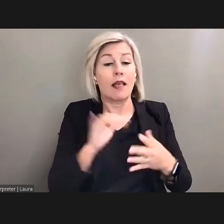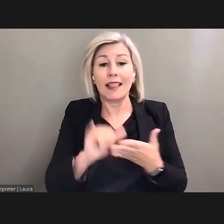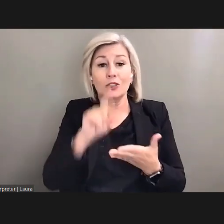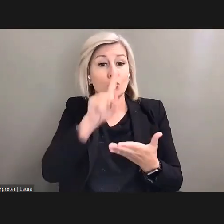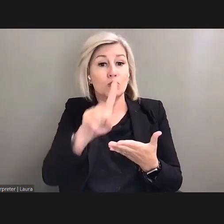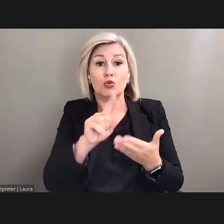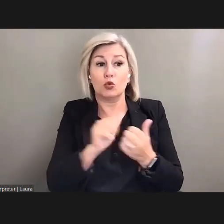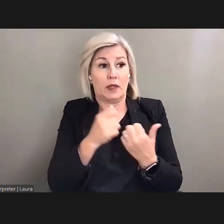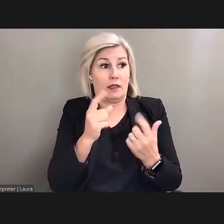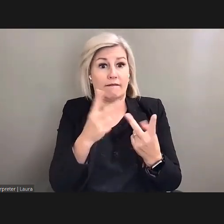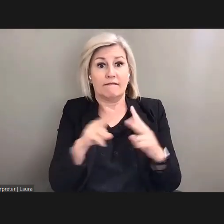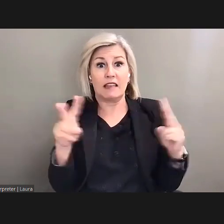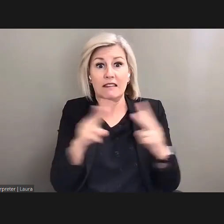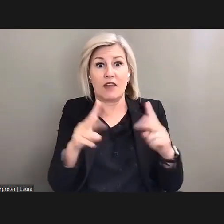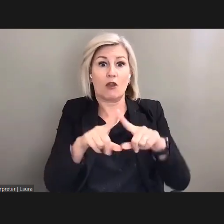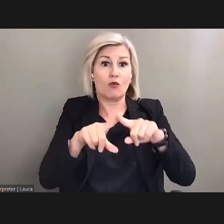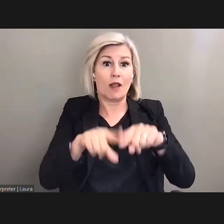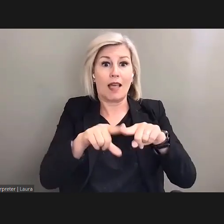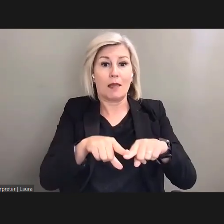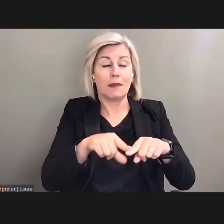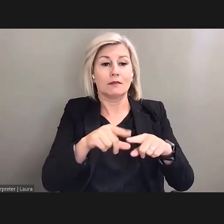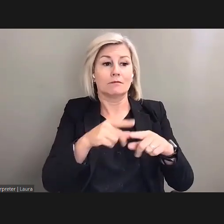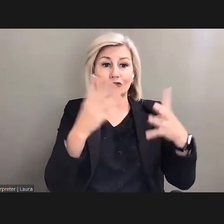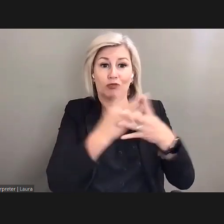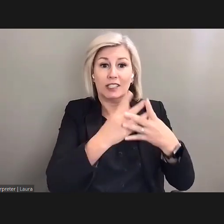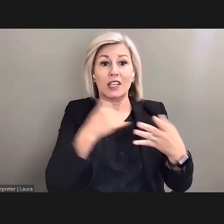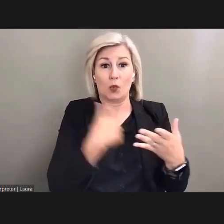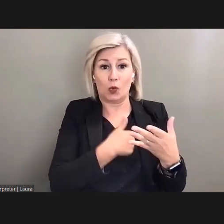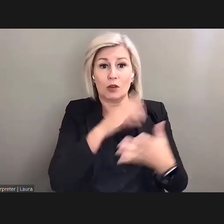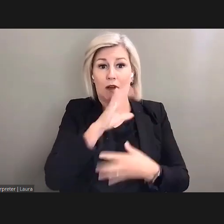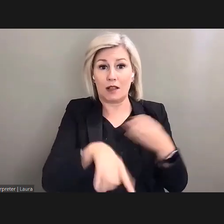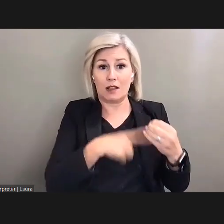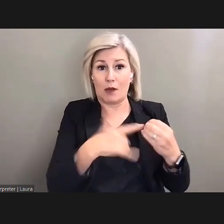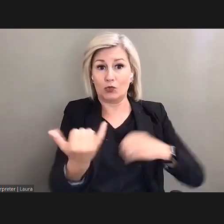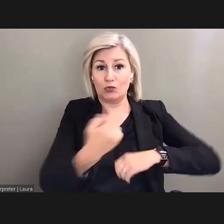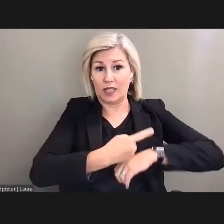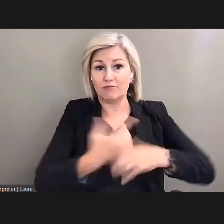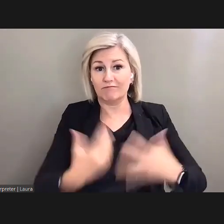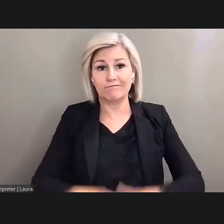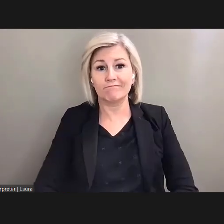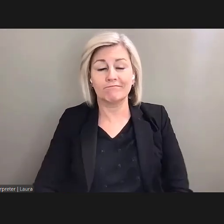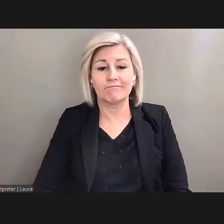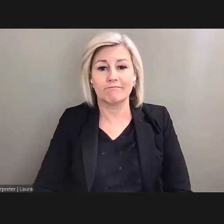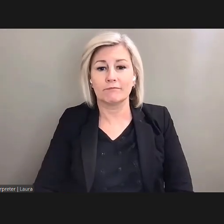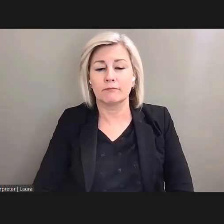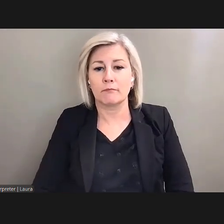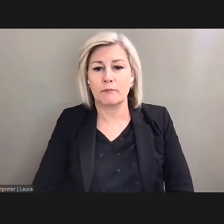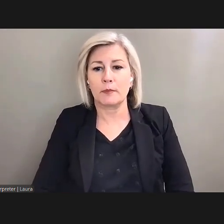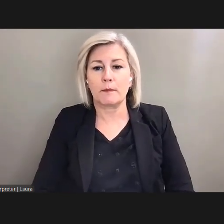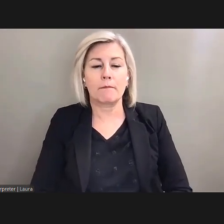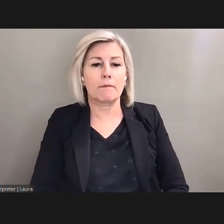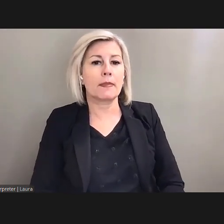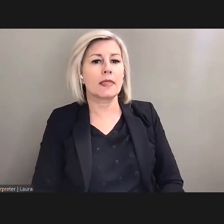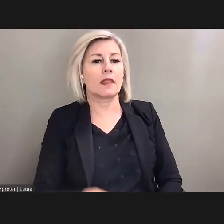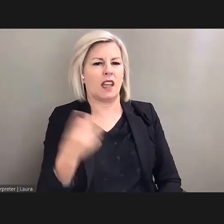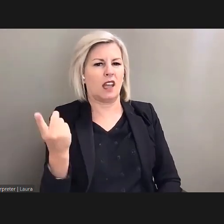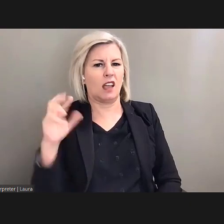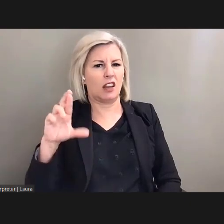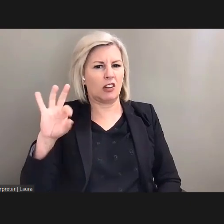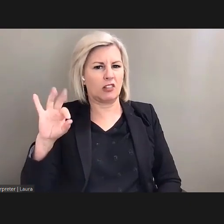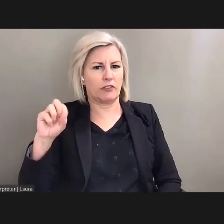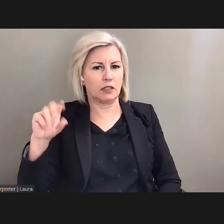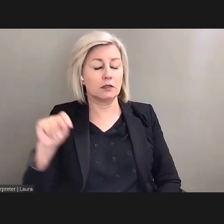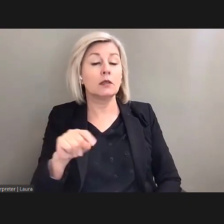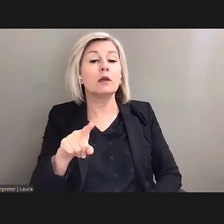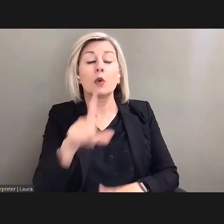highly reliable hearing screening methods we're talking about today. And we also want to